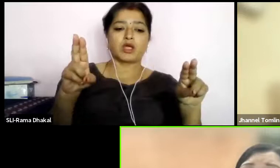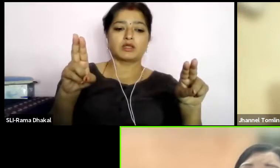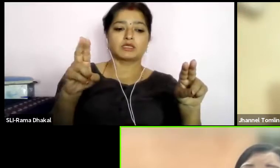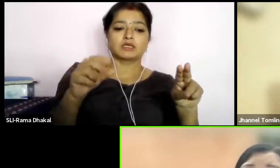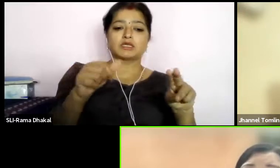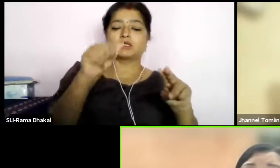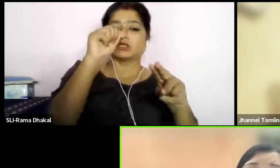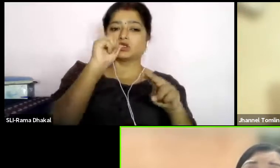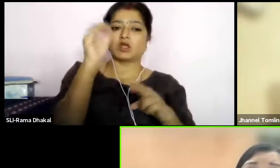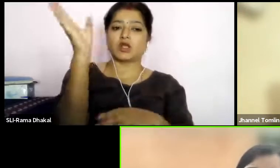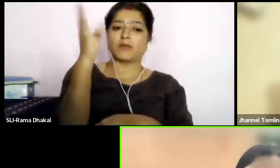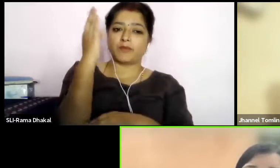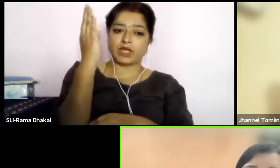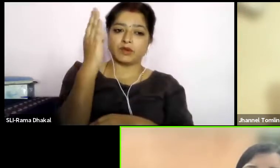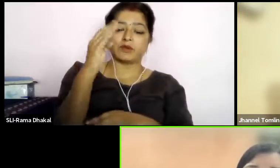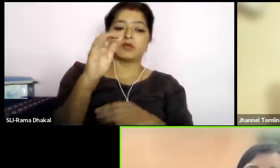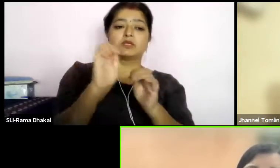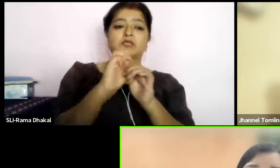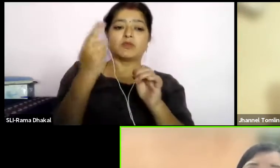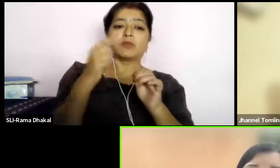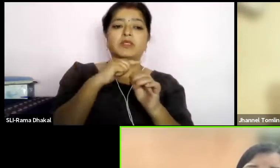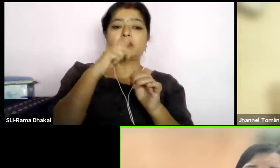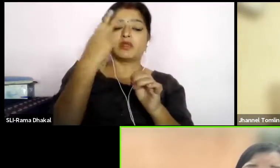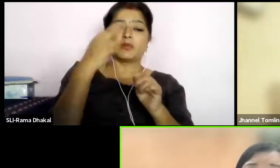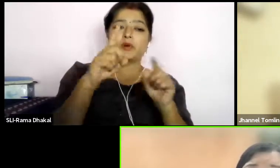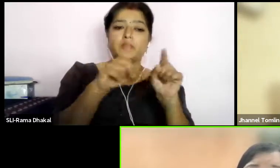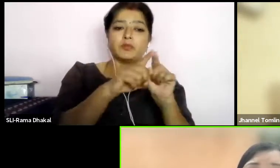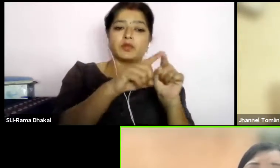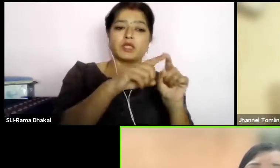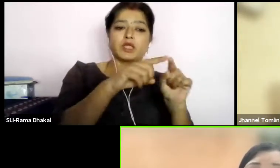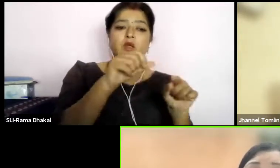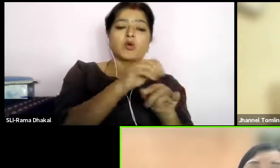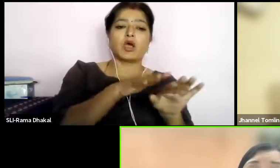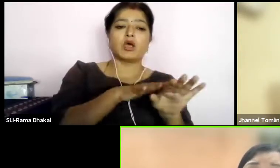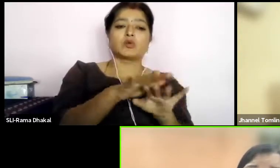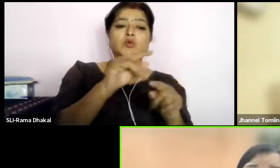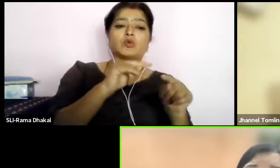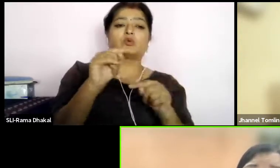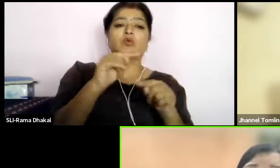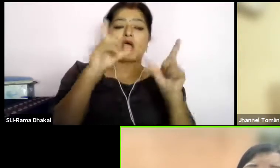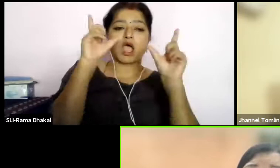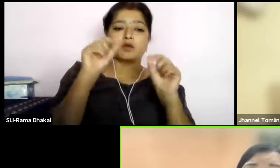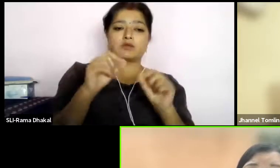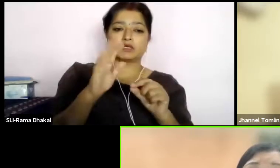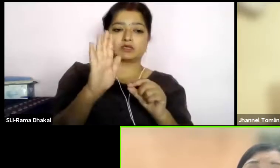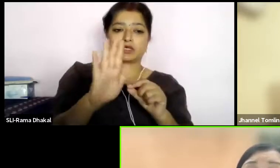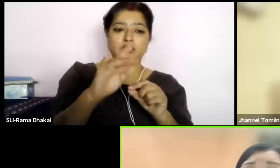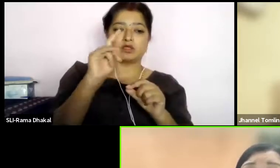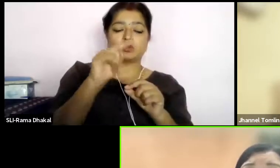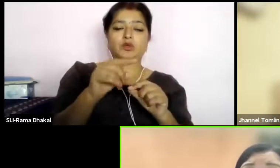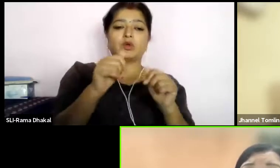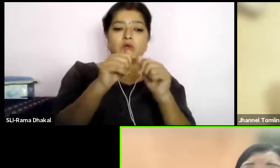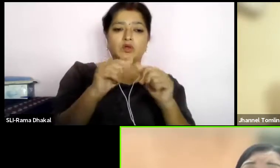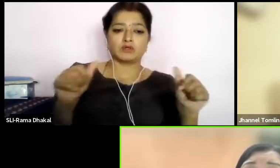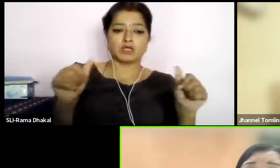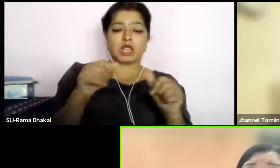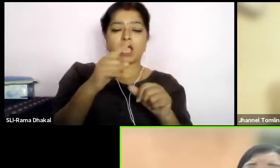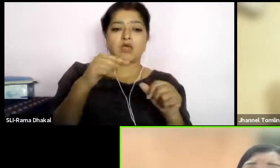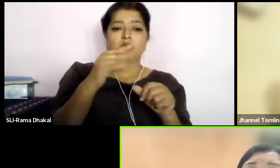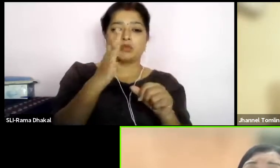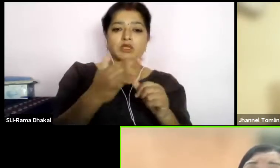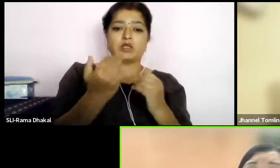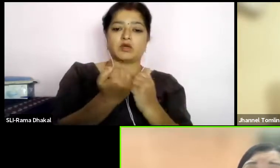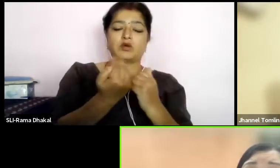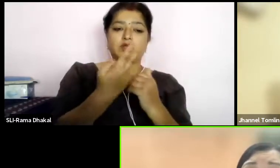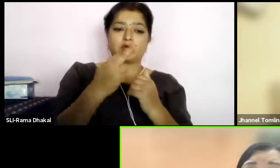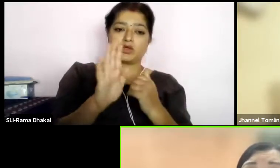raising awareness on the pertinent issues like the impact of climate change and sensitizing youth at the community level. So